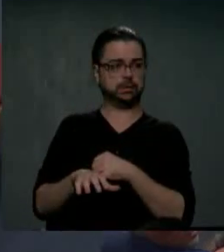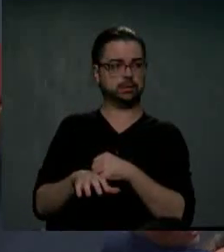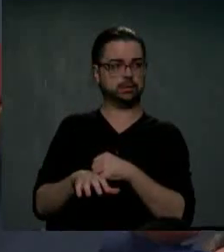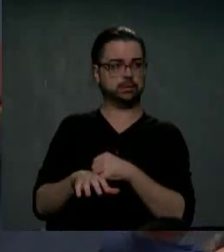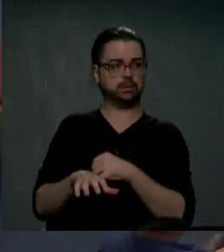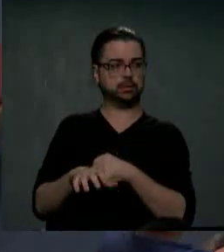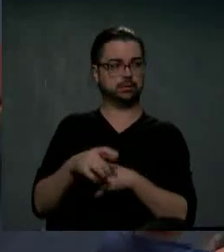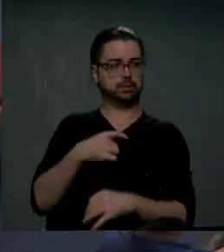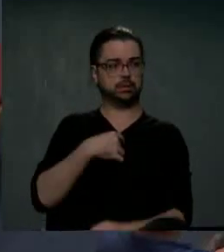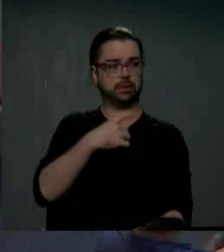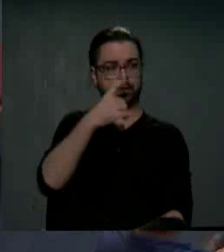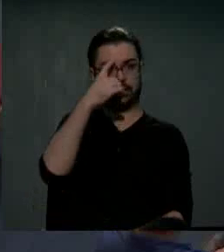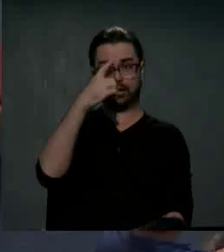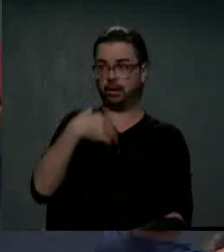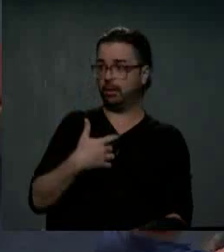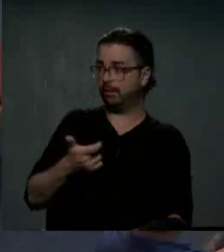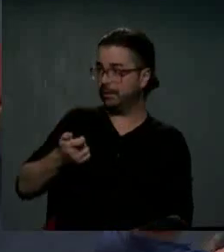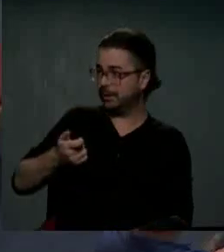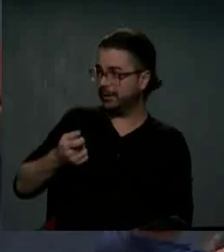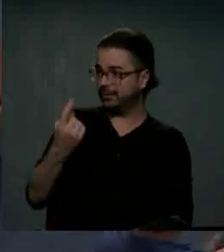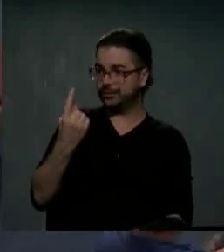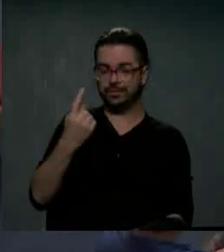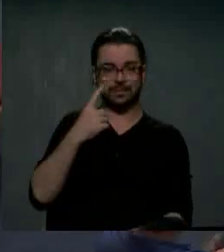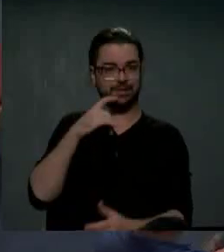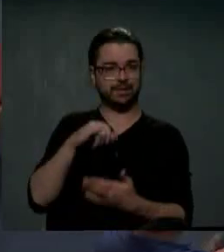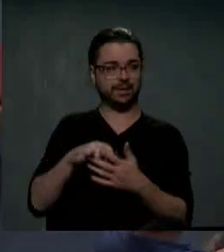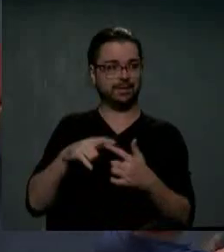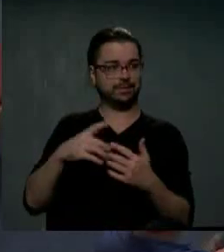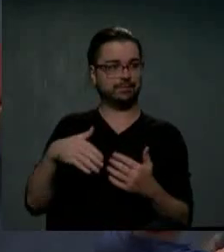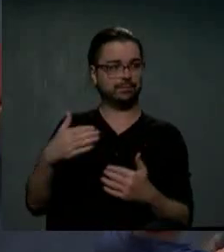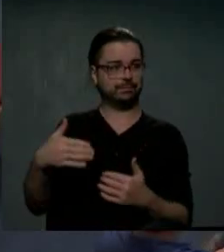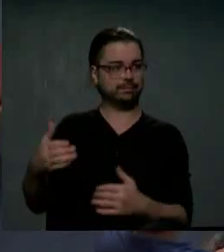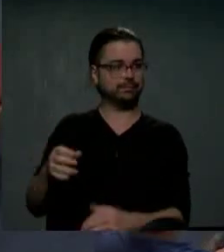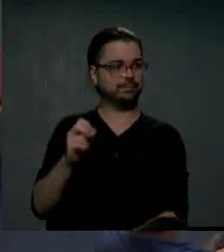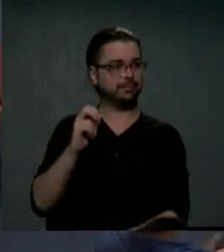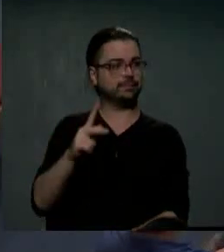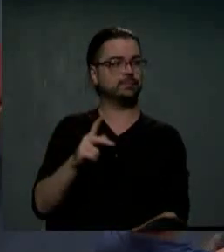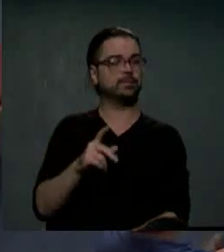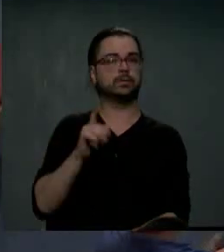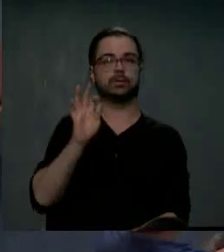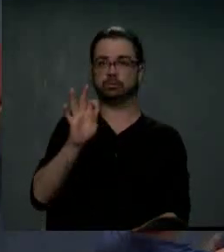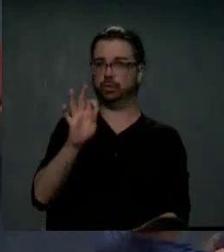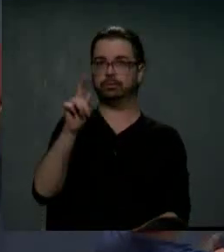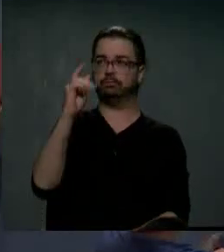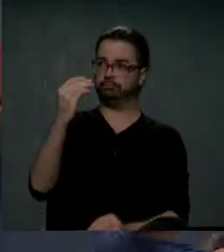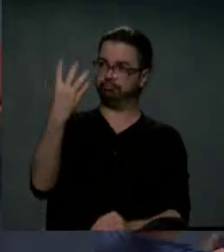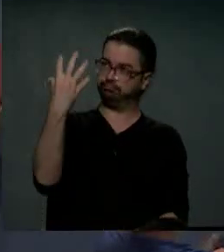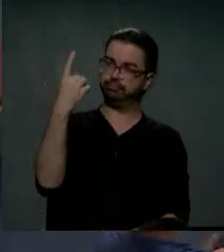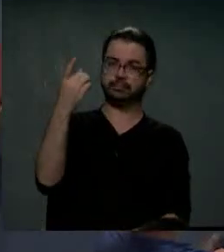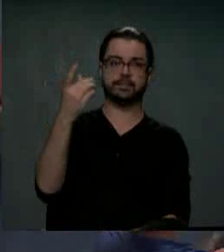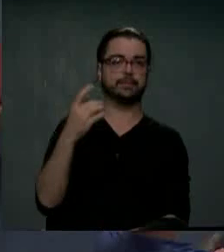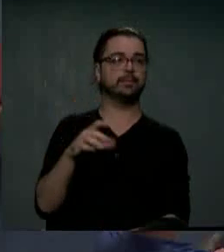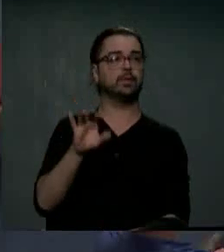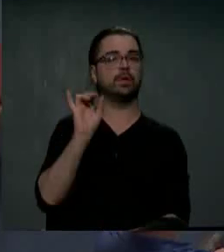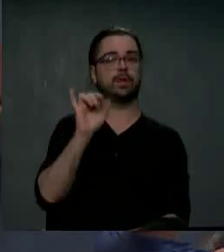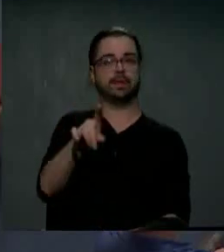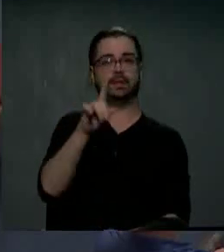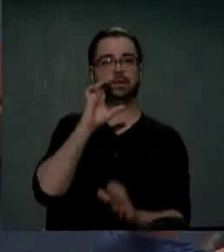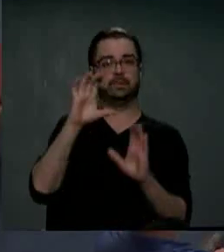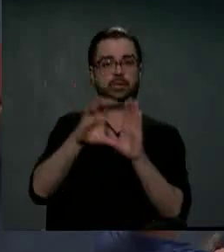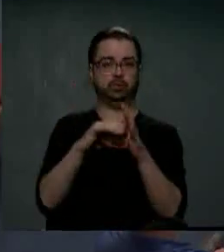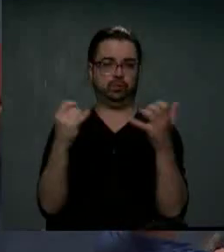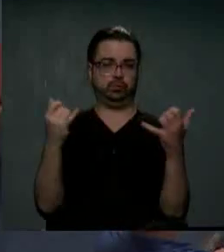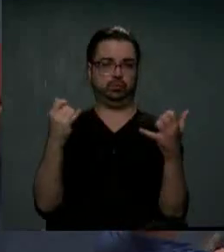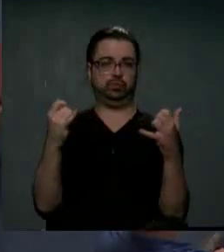I thought I would have a clicker or something like that to walk through them. So There we go. sorry. Great. So this is a picture of the house current